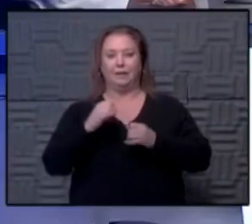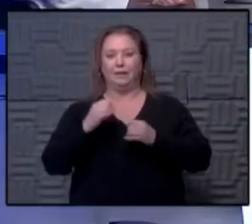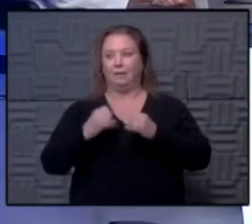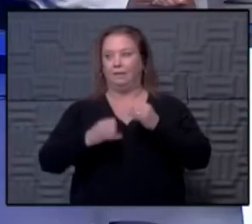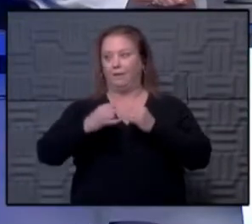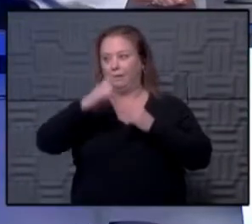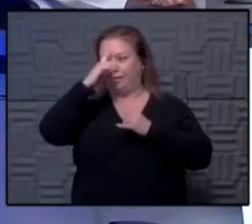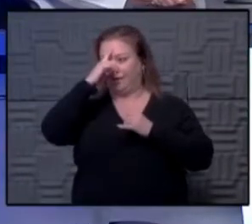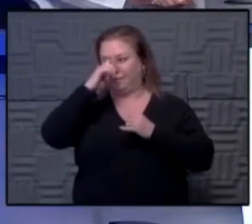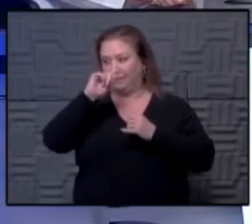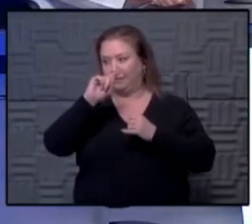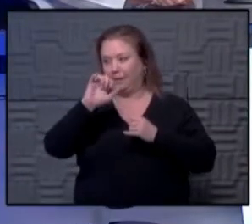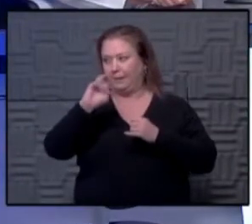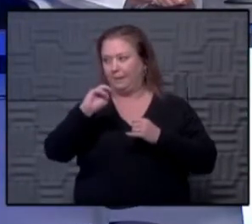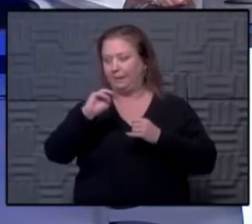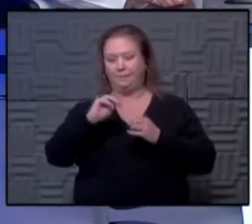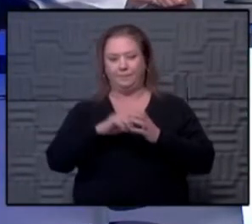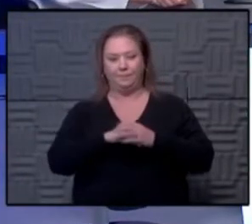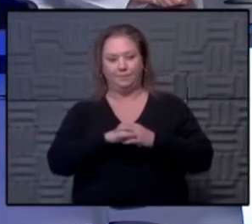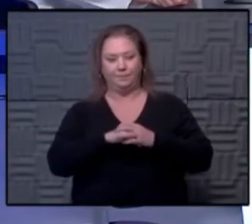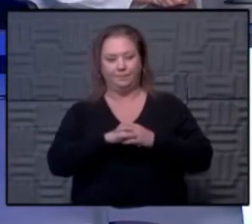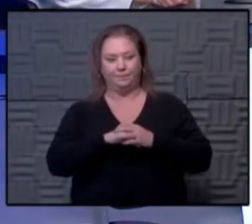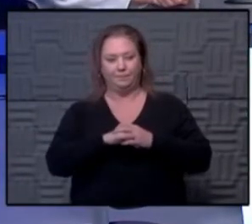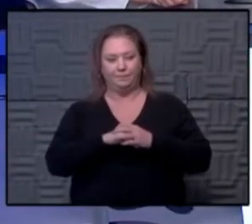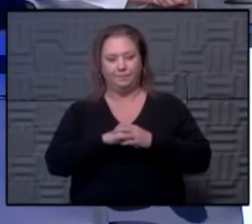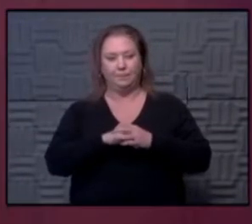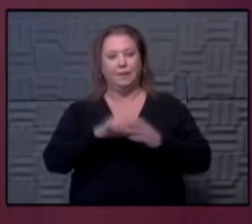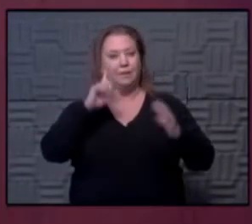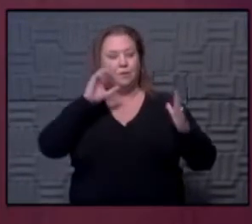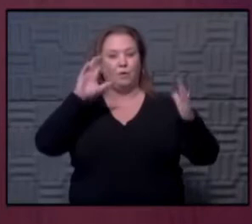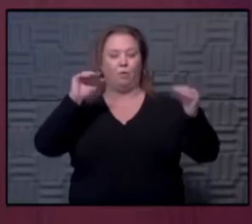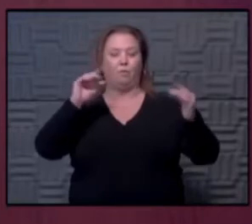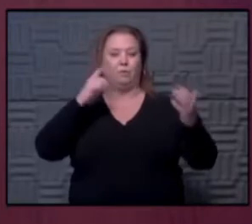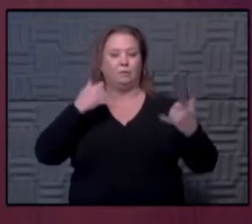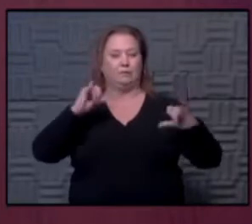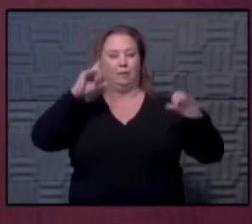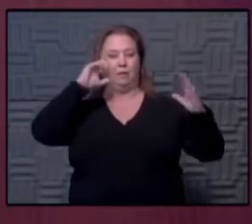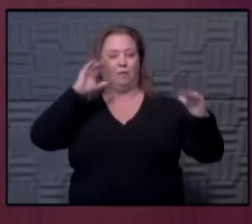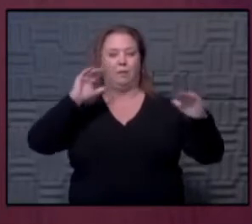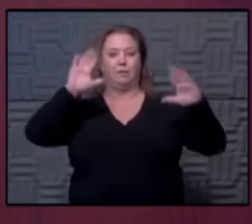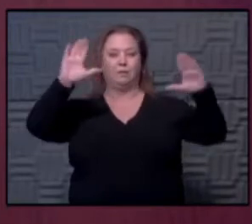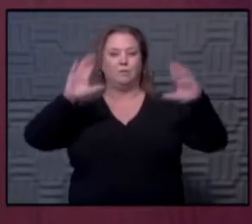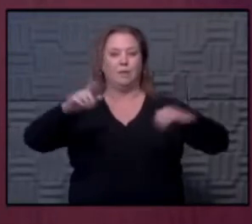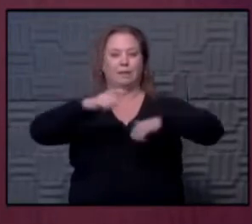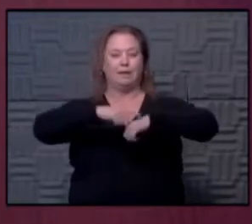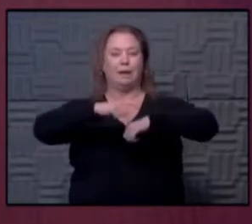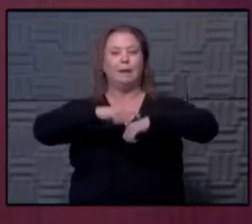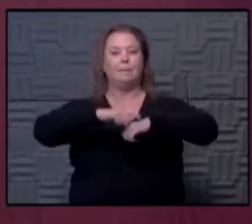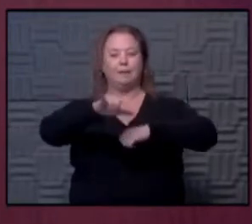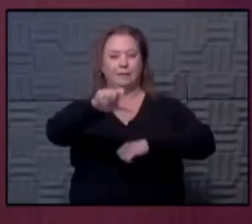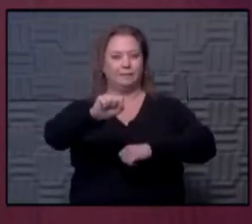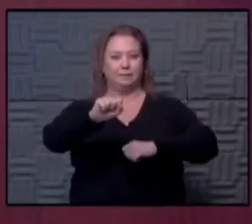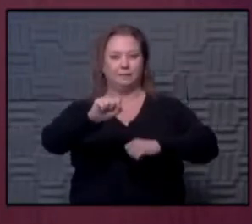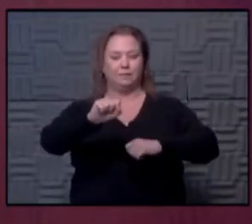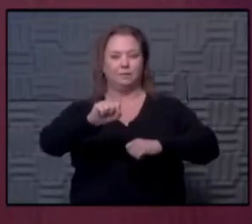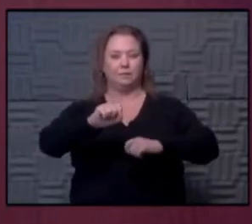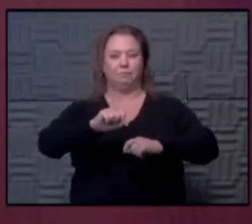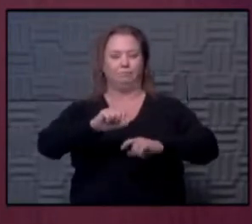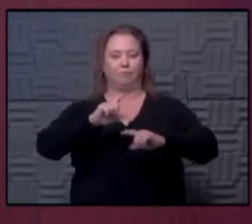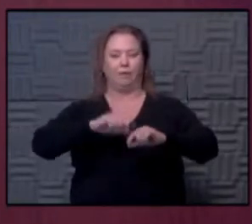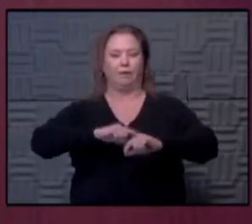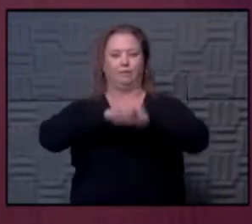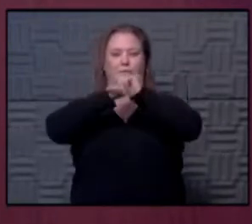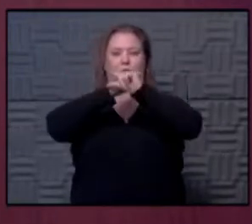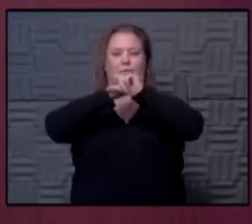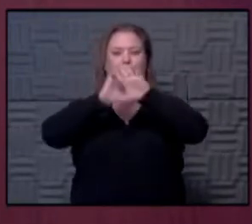thoughts? Yeah, there's hope. This is a great time, but we can't let our guard down, and